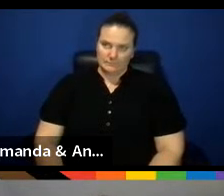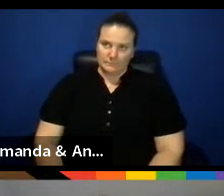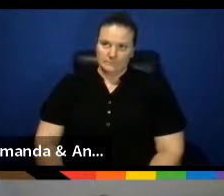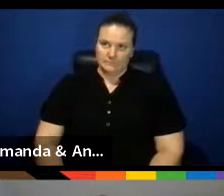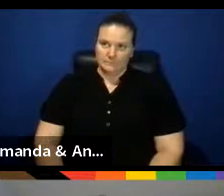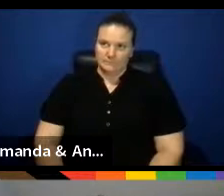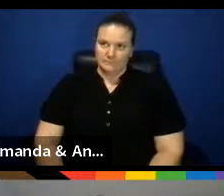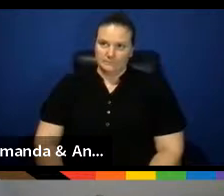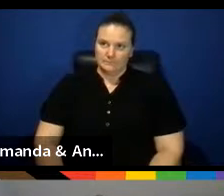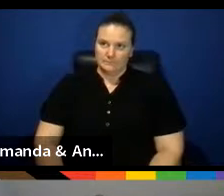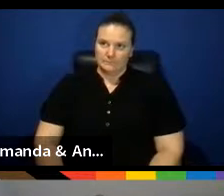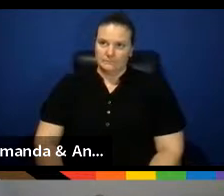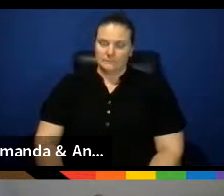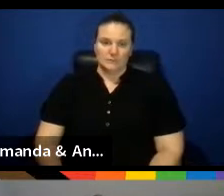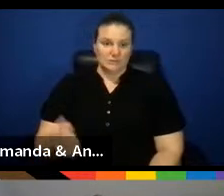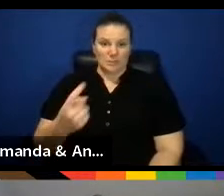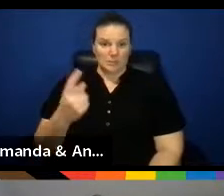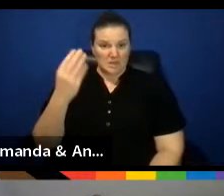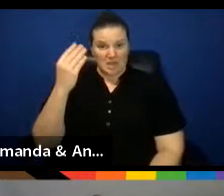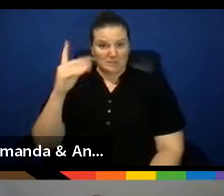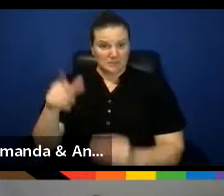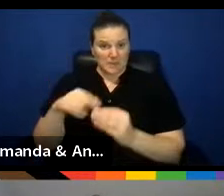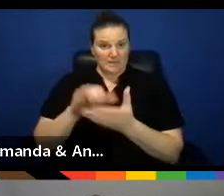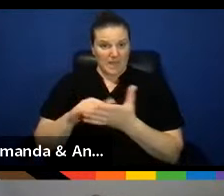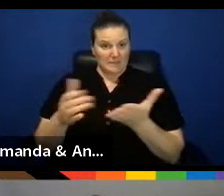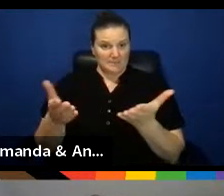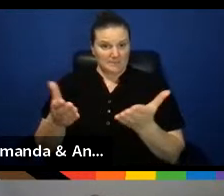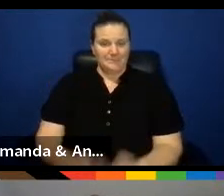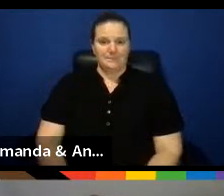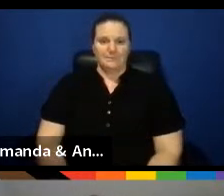Someone's got some thoughts on this.